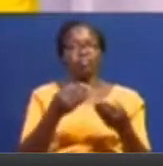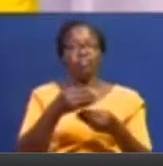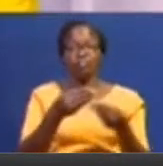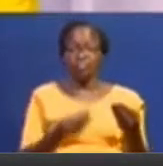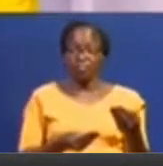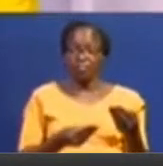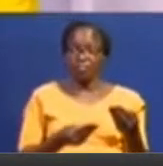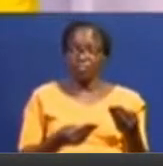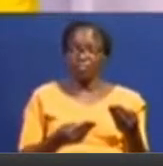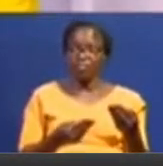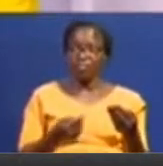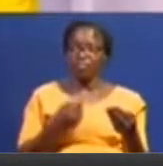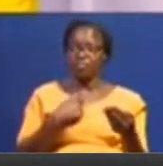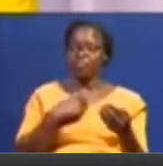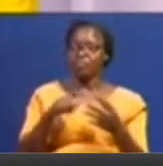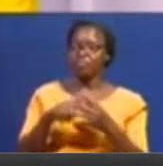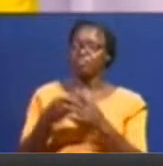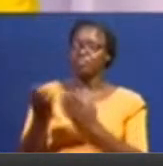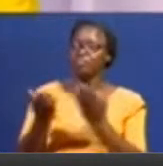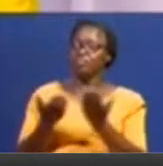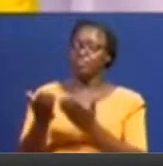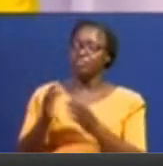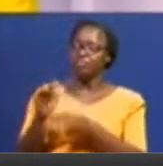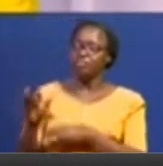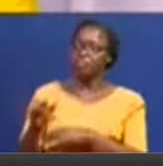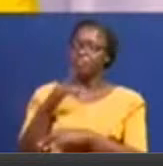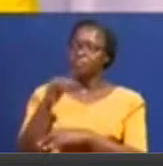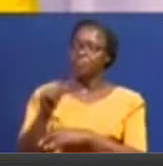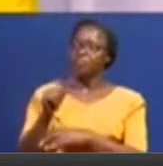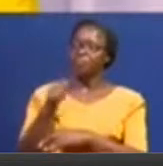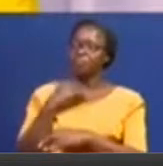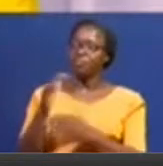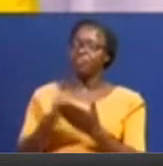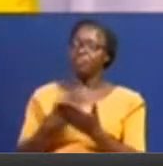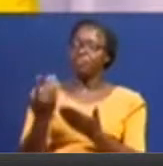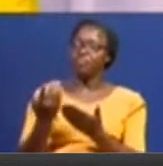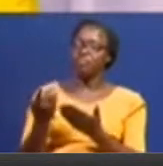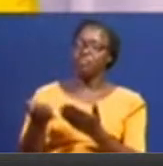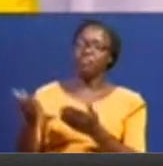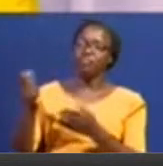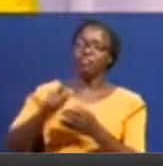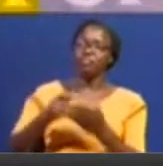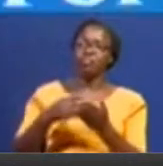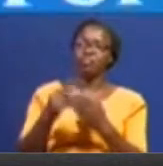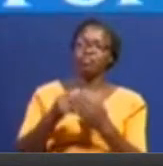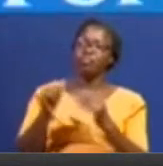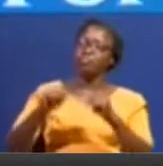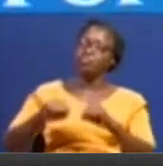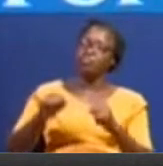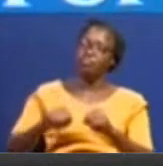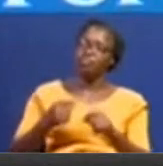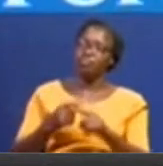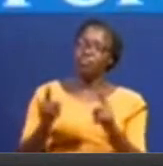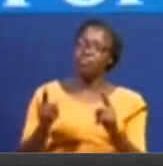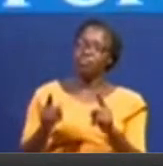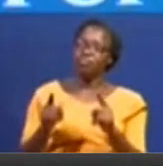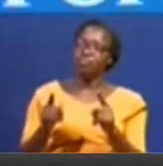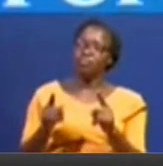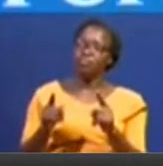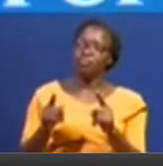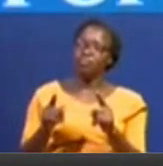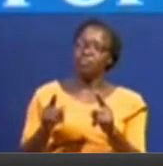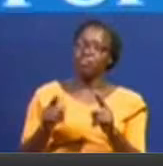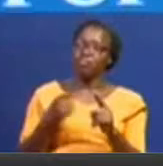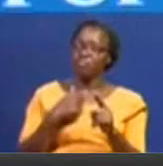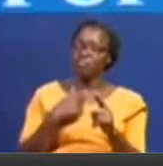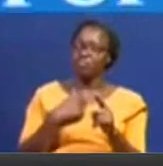Yes, because it's me who had started the business earlier, so we want someone to put in some money. We've agreed you put, but that is the guarantee I